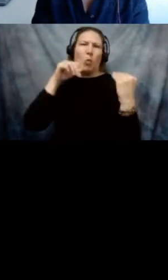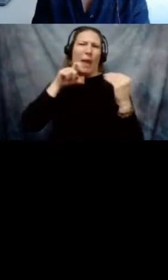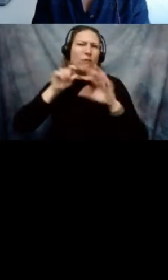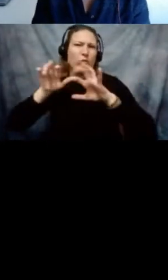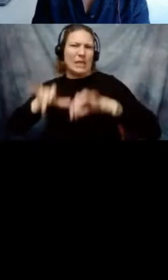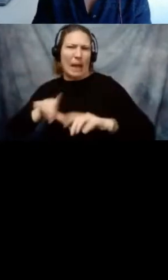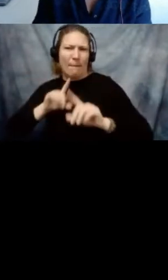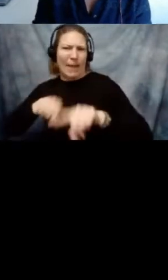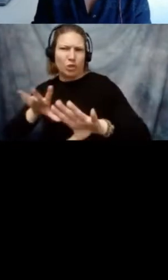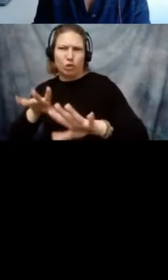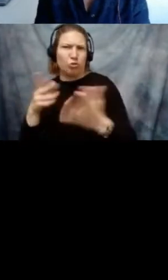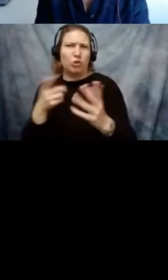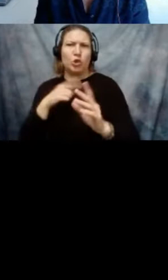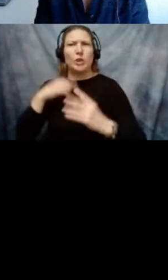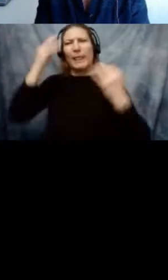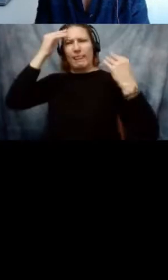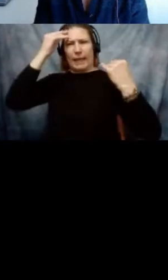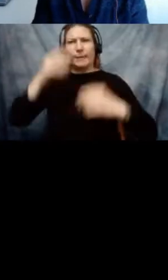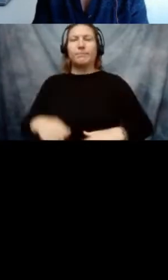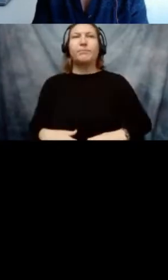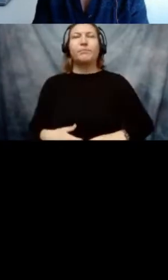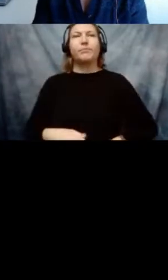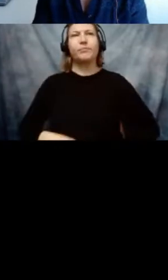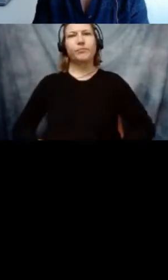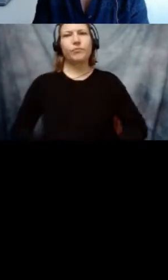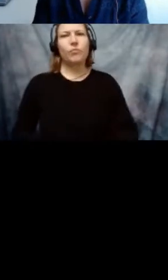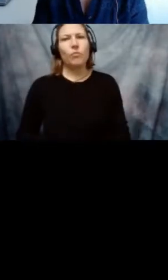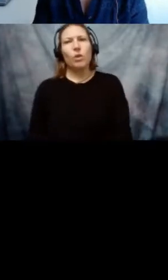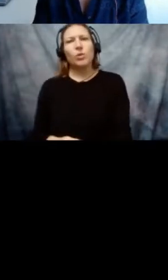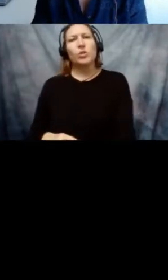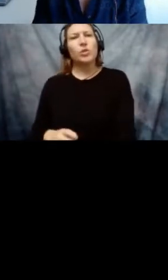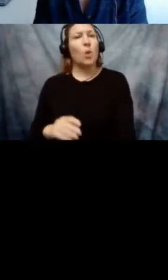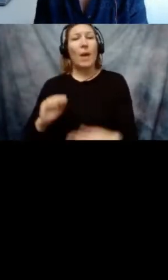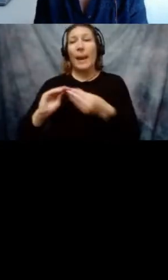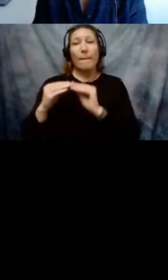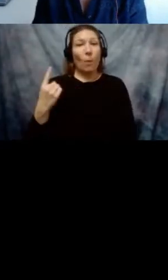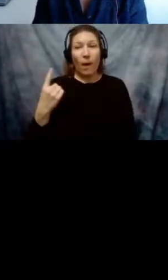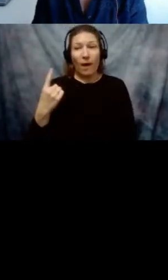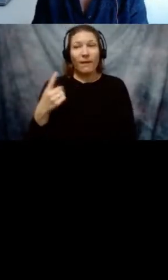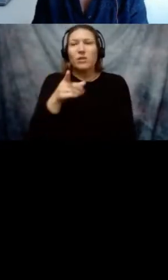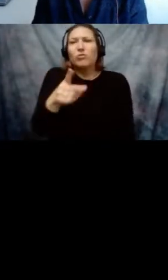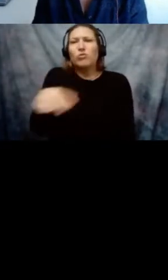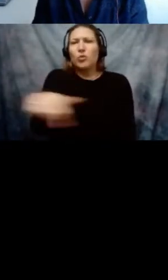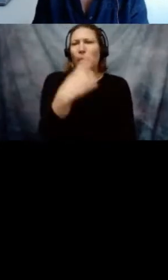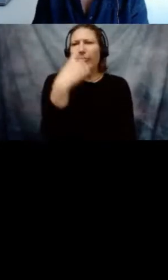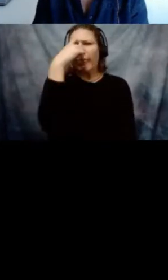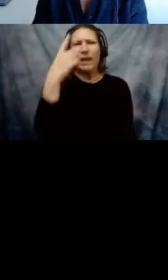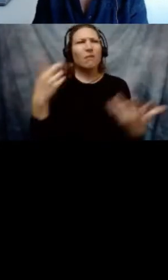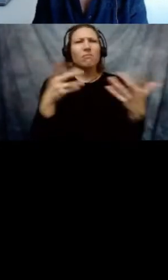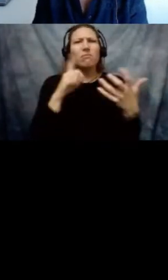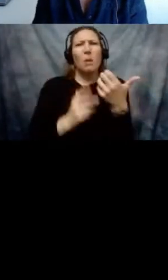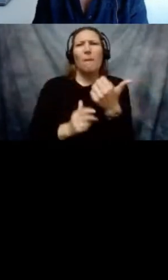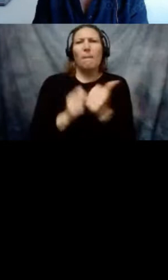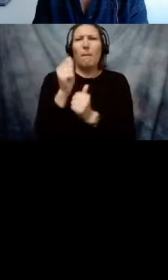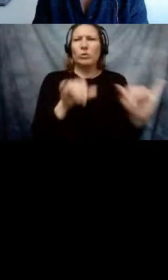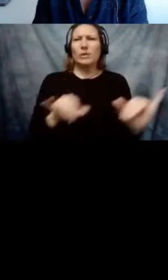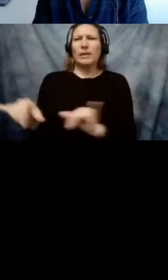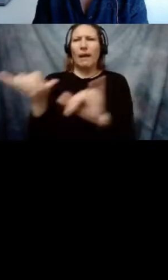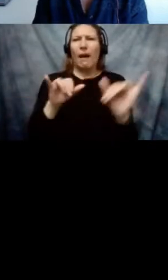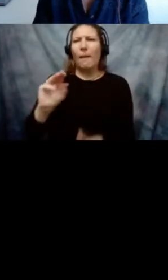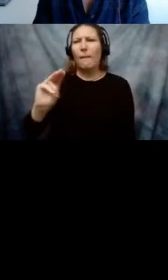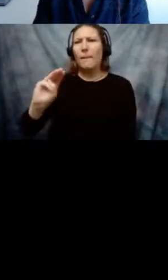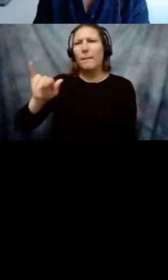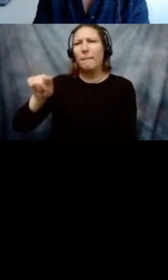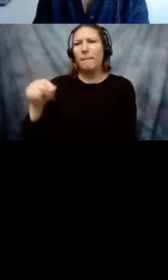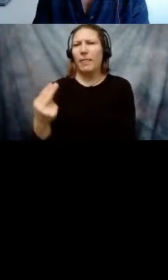ask you to think about is to guess what you think is the most common myth which prevents e-learning professionals from engaging with